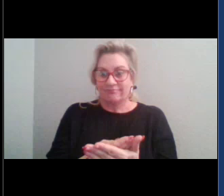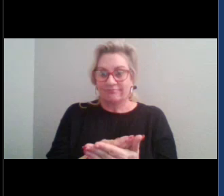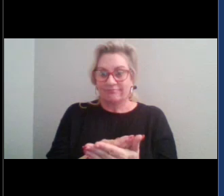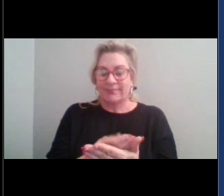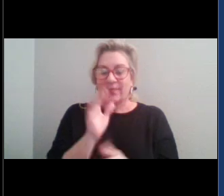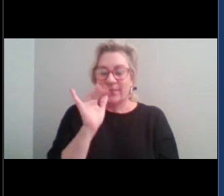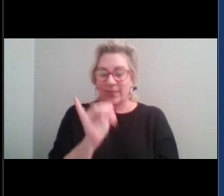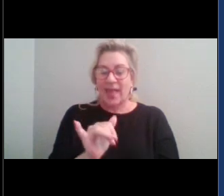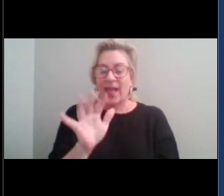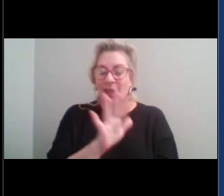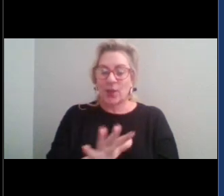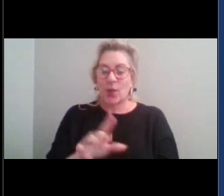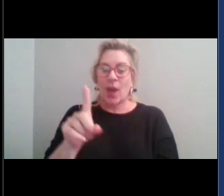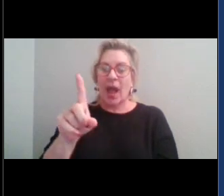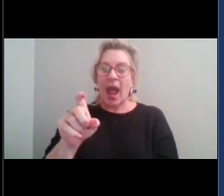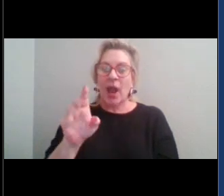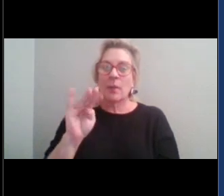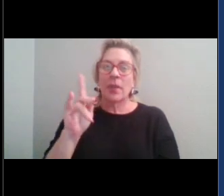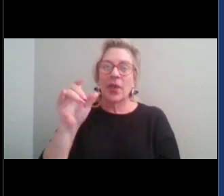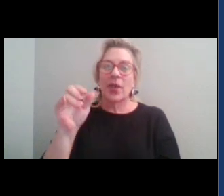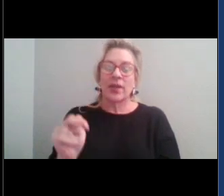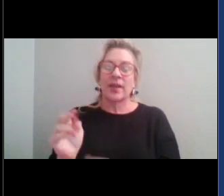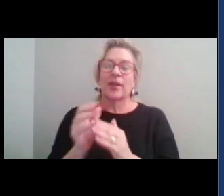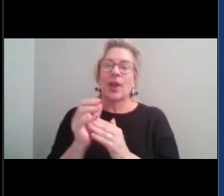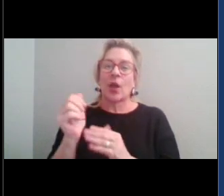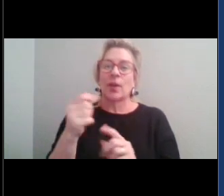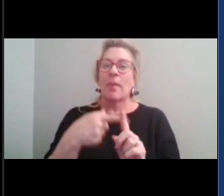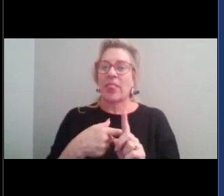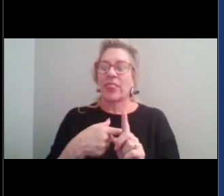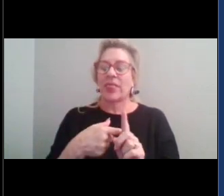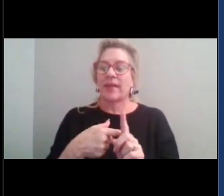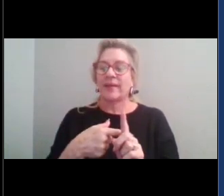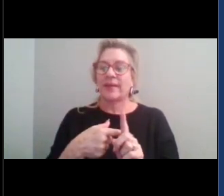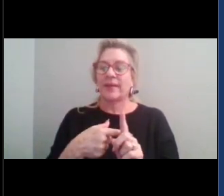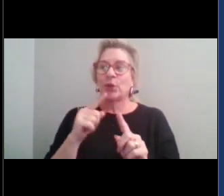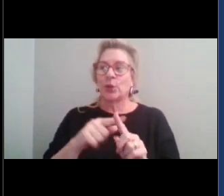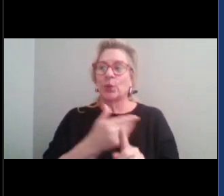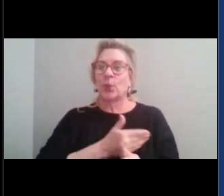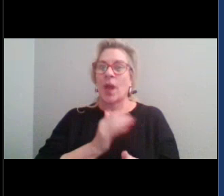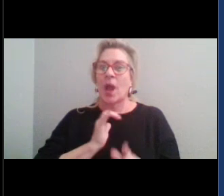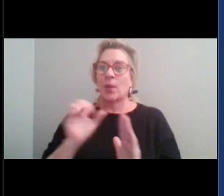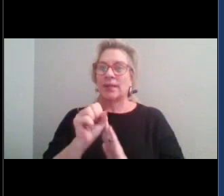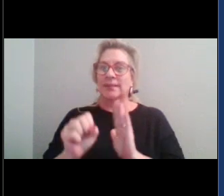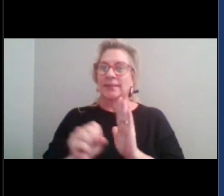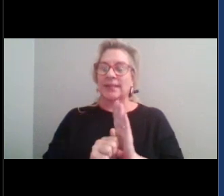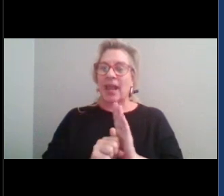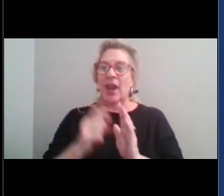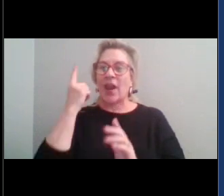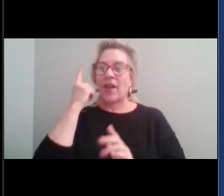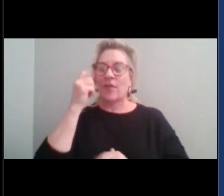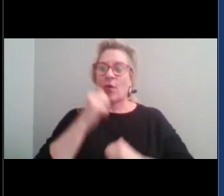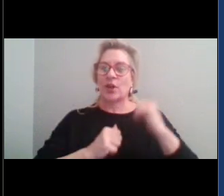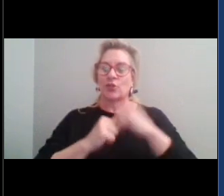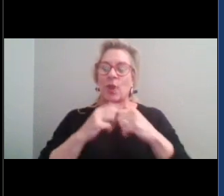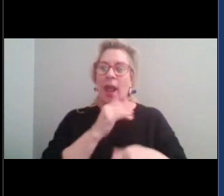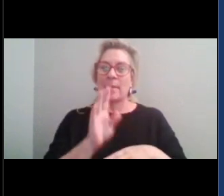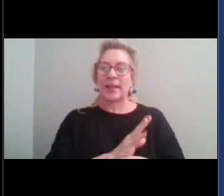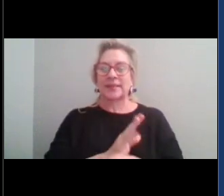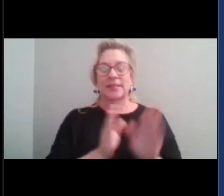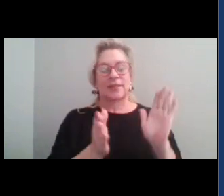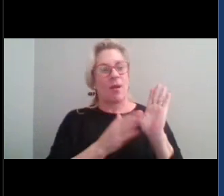That's roughly $100 million a month coming into our state for infrastructure investments. So major kudos